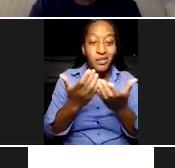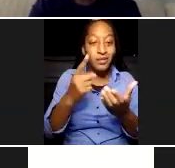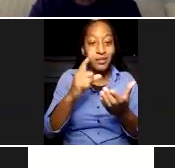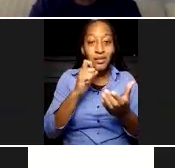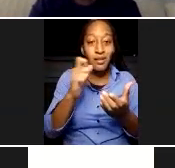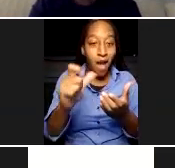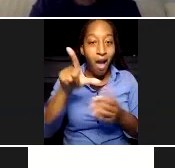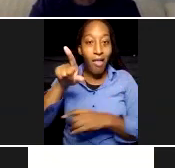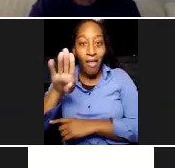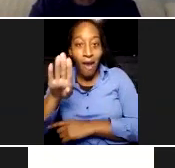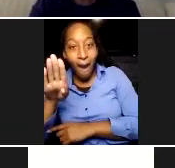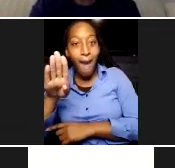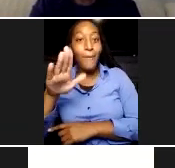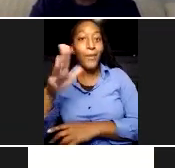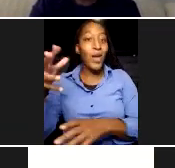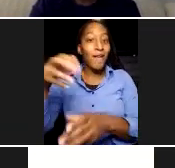face to face. So,